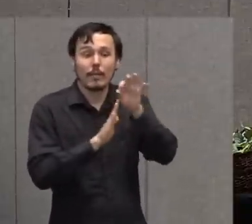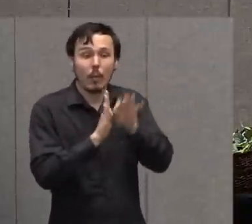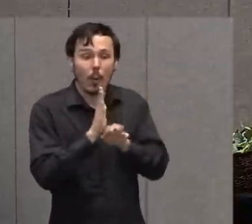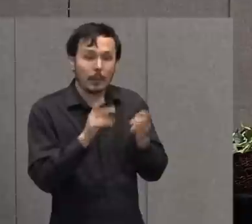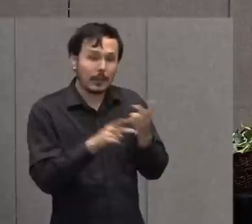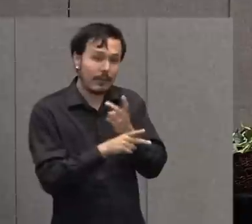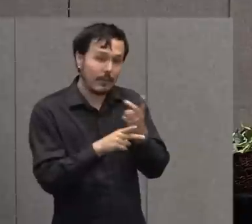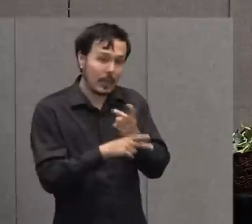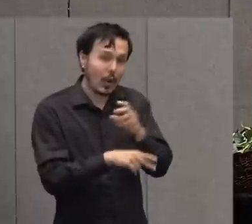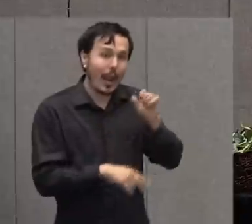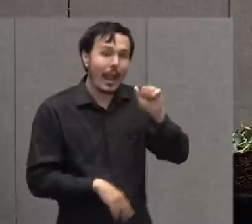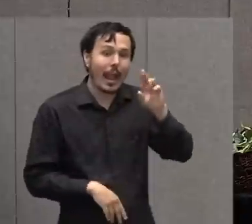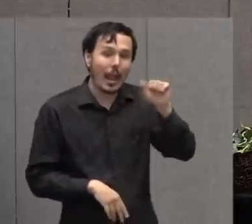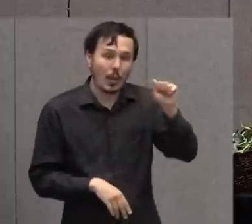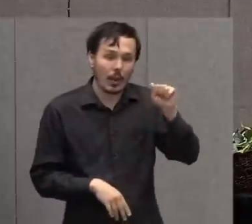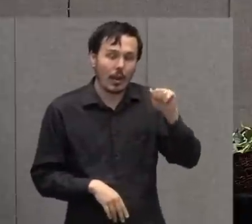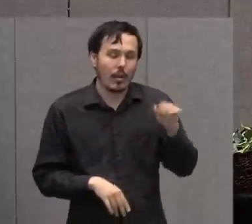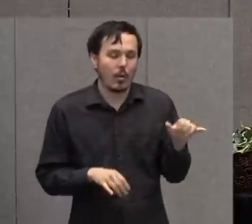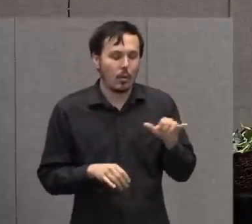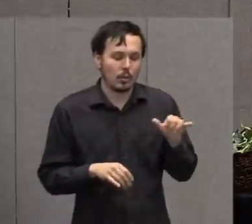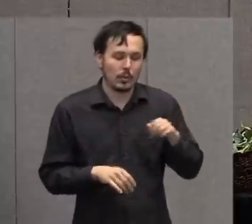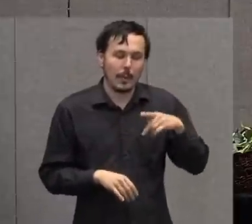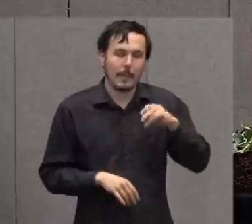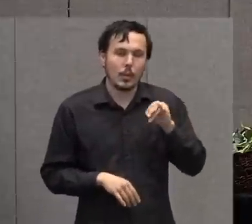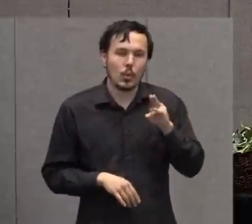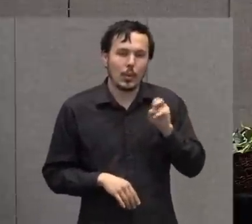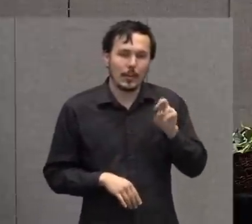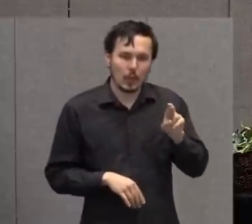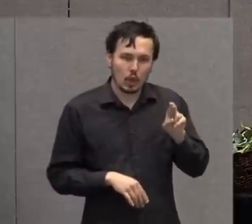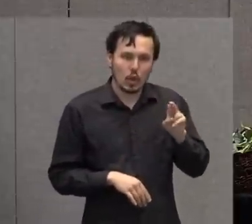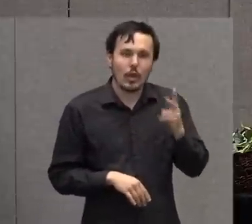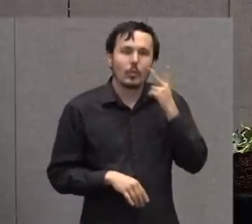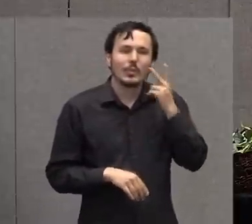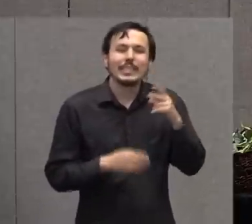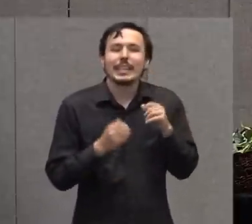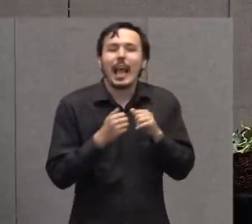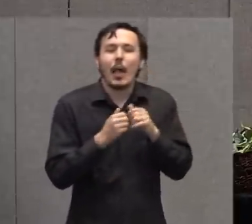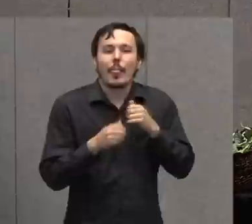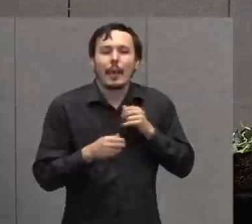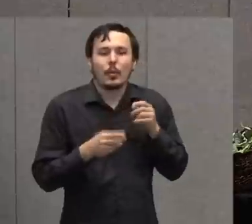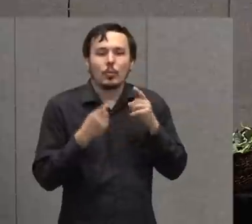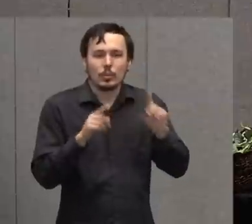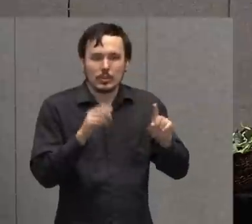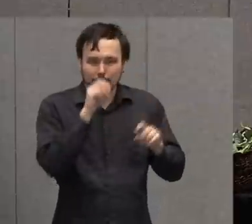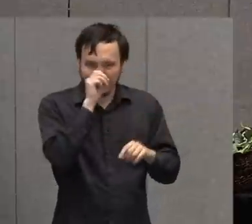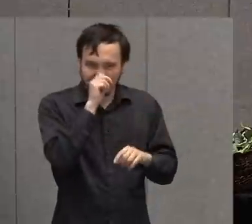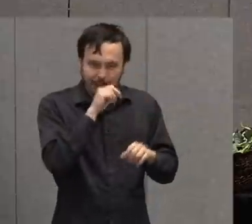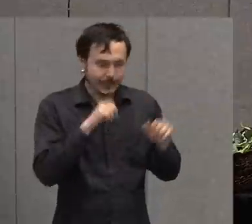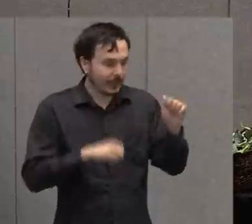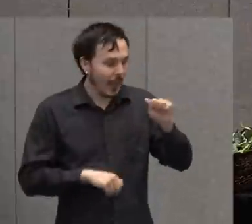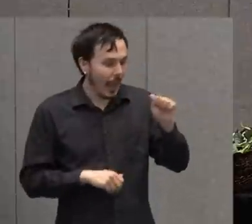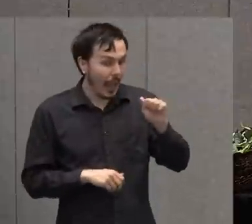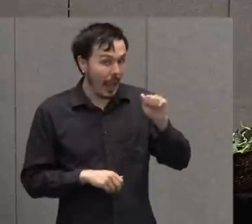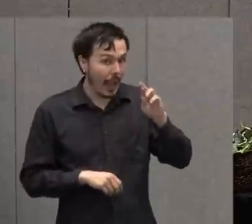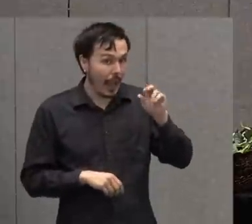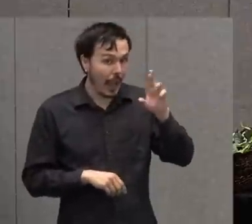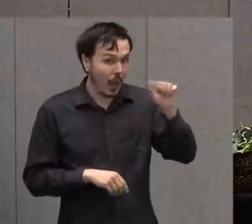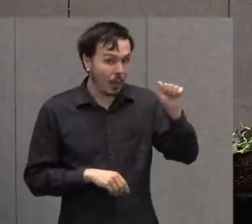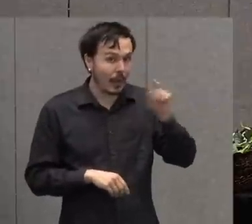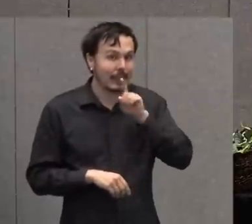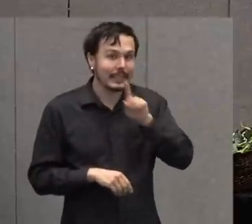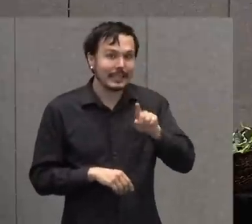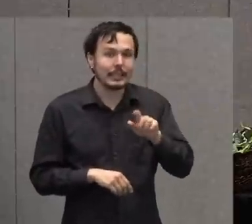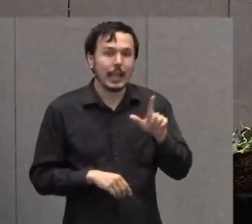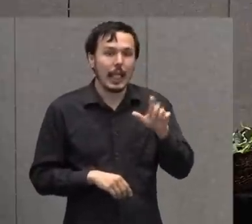perimeter. And then we'll see how those work on the model. So area equals length times width is a equation you're